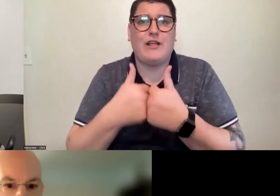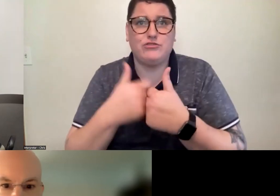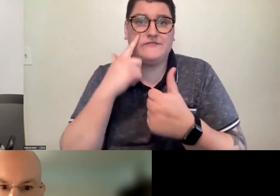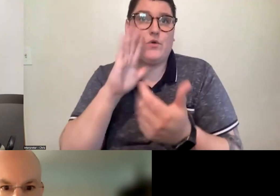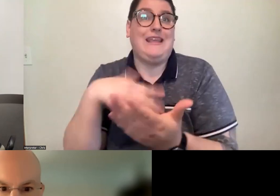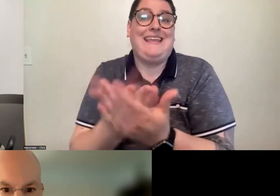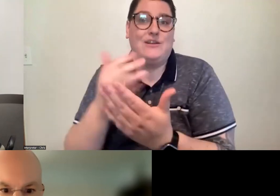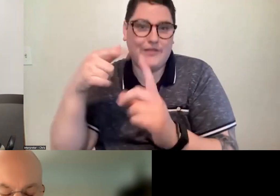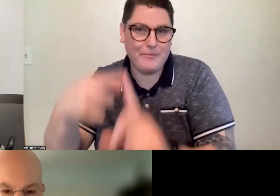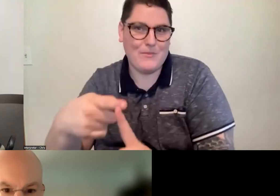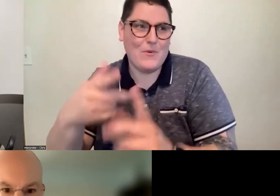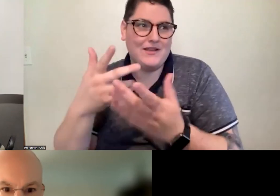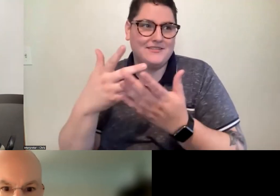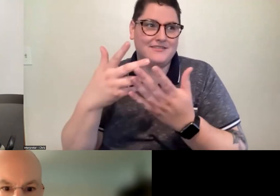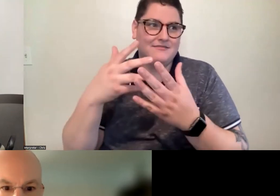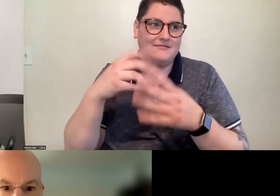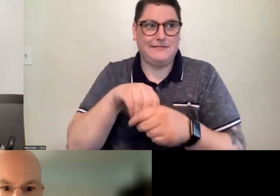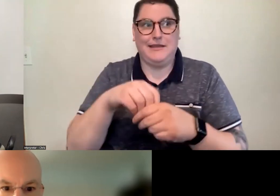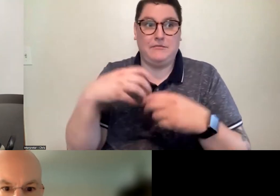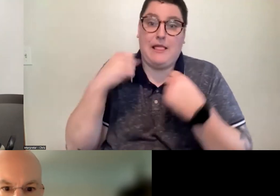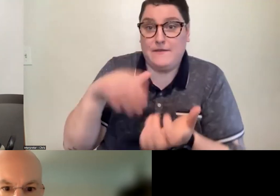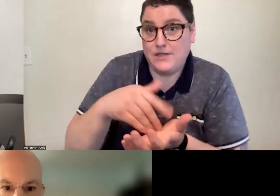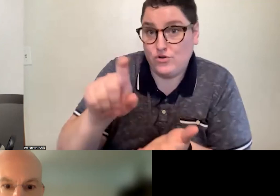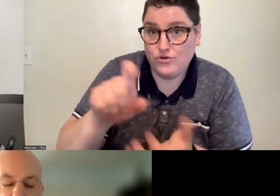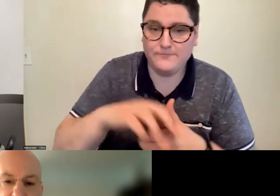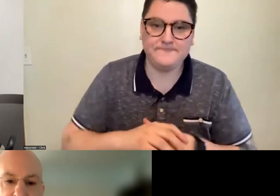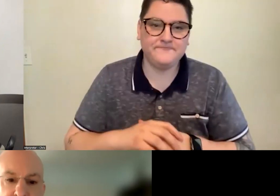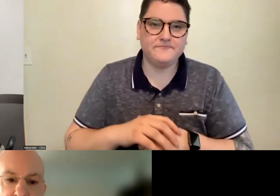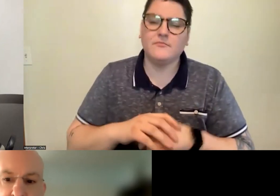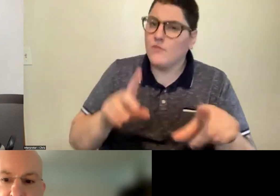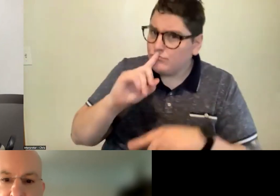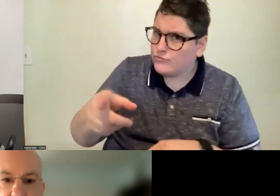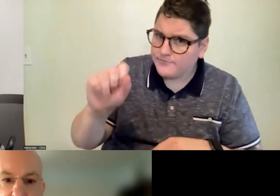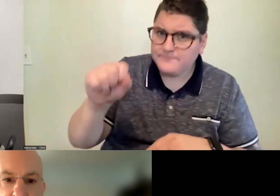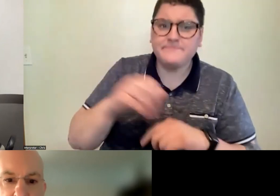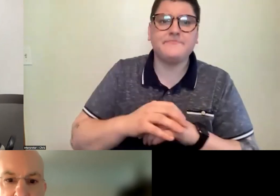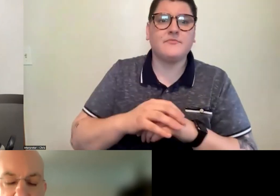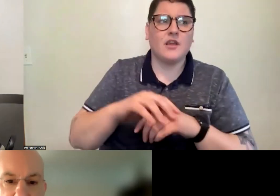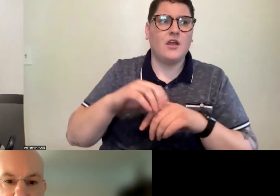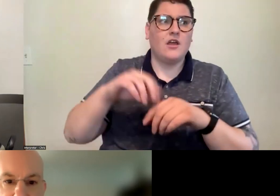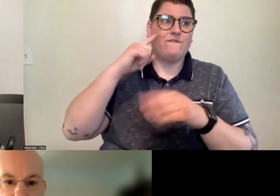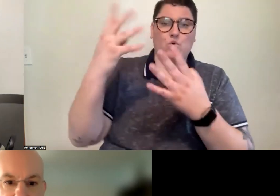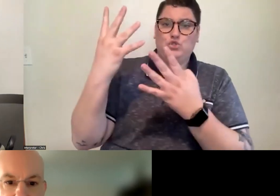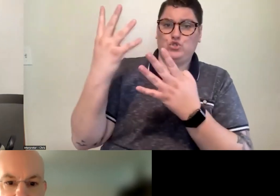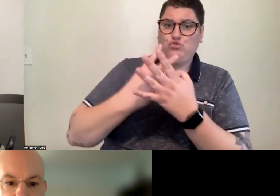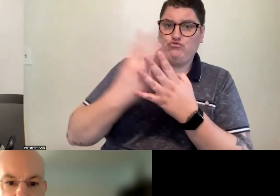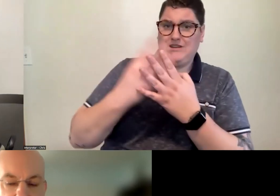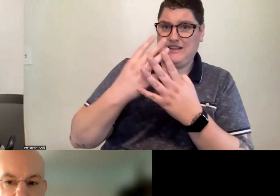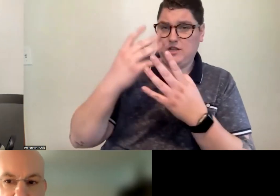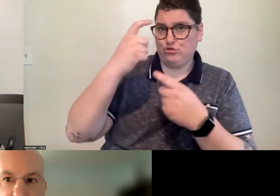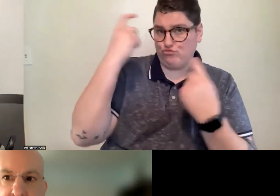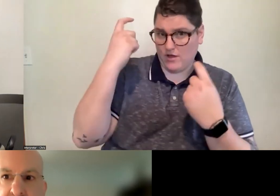in a community mental health center? Sure. From the screening of trauma perspective,